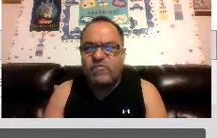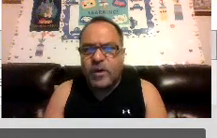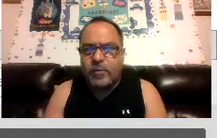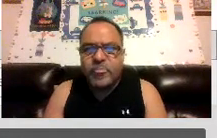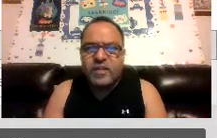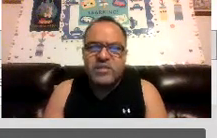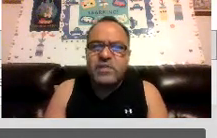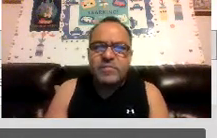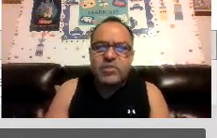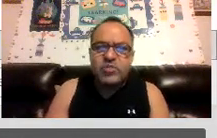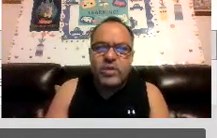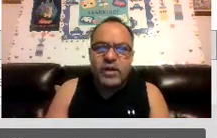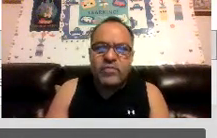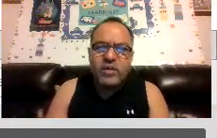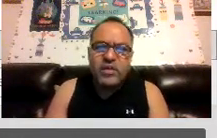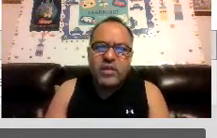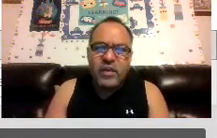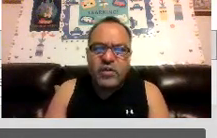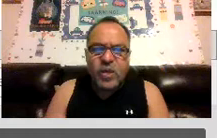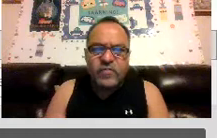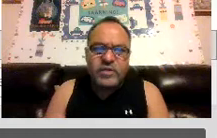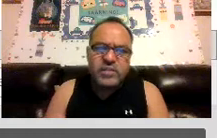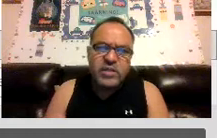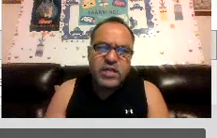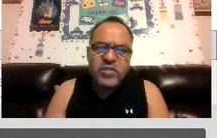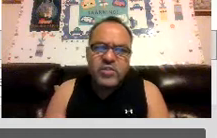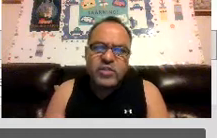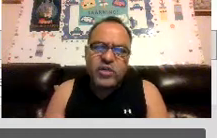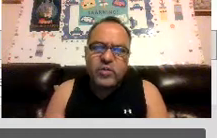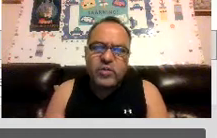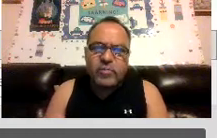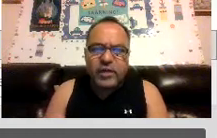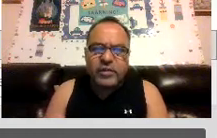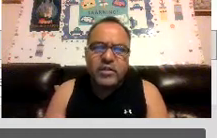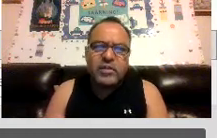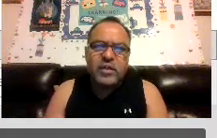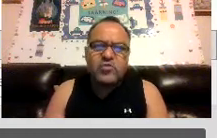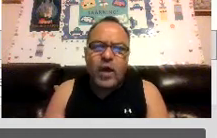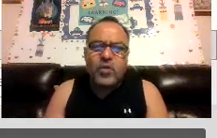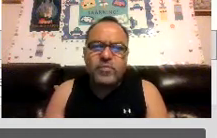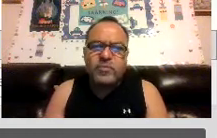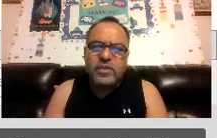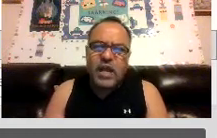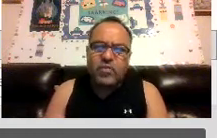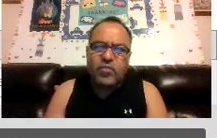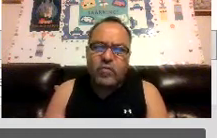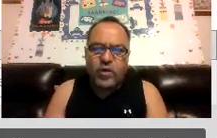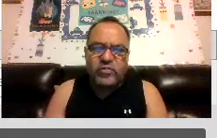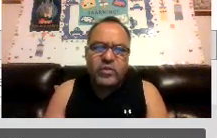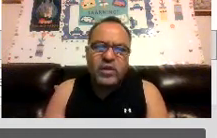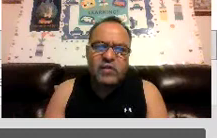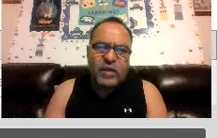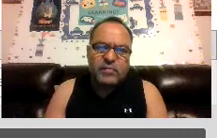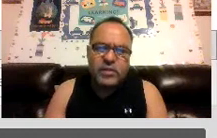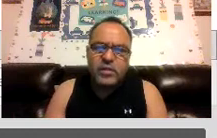very unfair. Sometimes the things we love get taken away from us, and there's nothing we can do about it. That is why we must be thankful for our